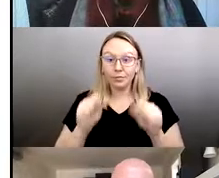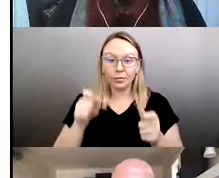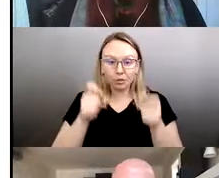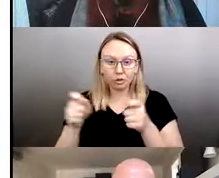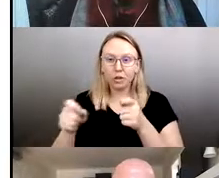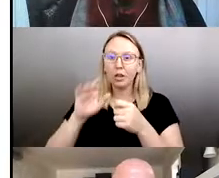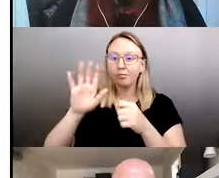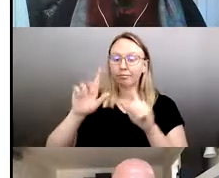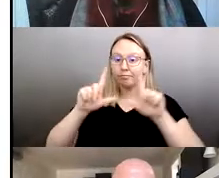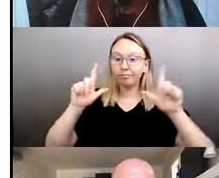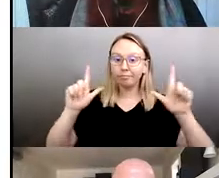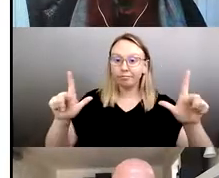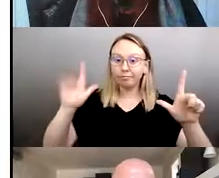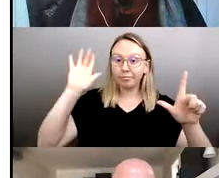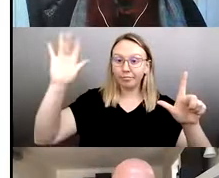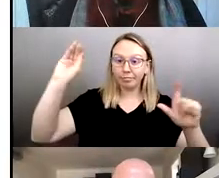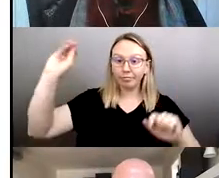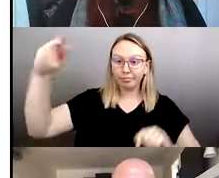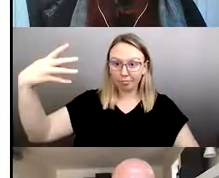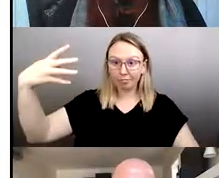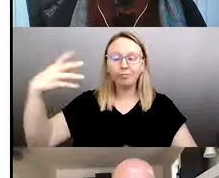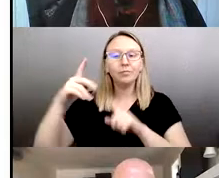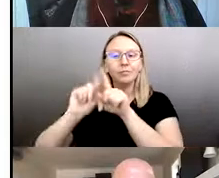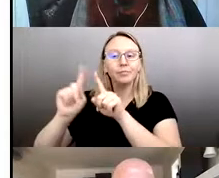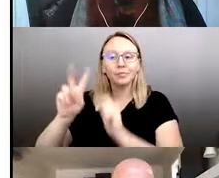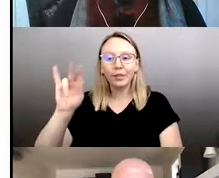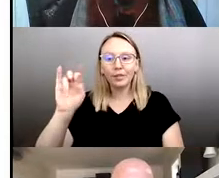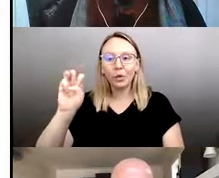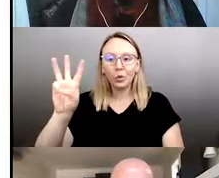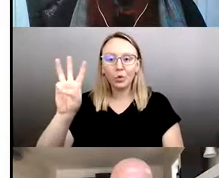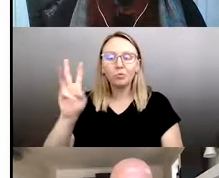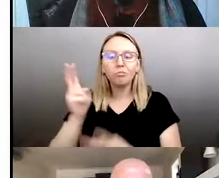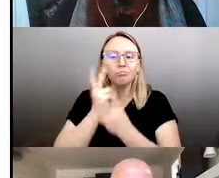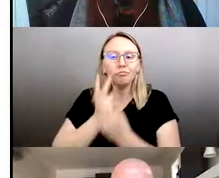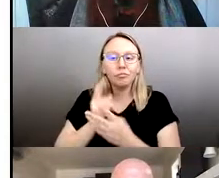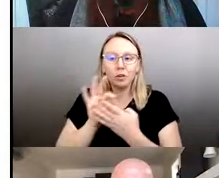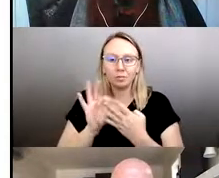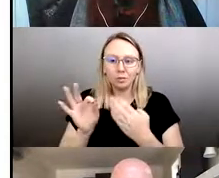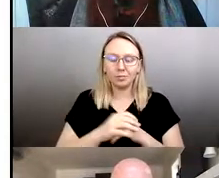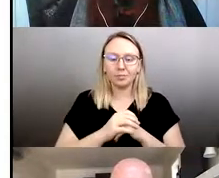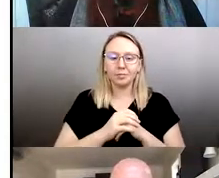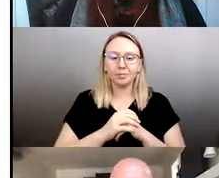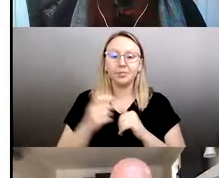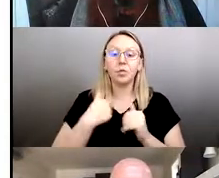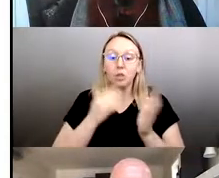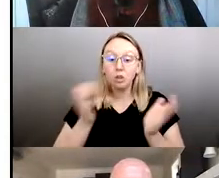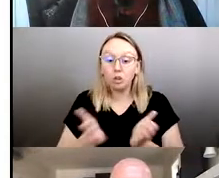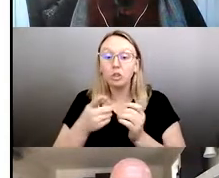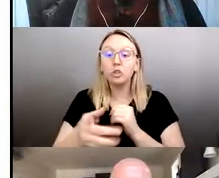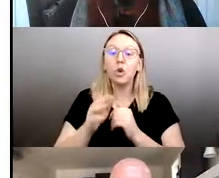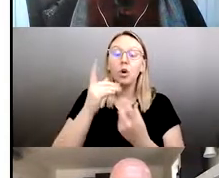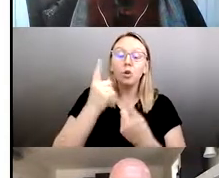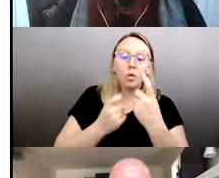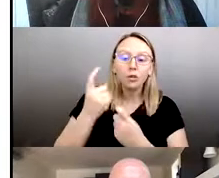Options and finding the best view that serves your needs. We actively encourage you to send questions, comments, and thoughts to us throughout